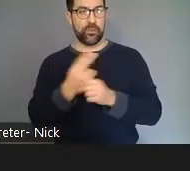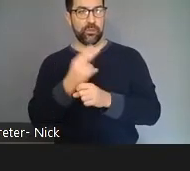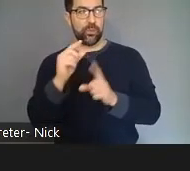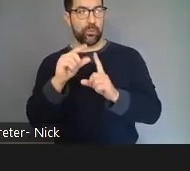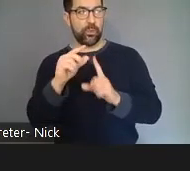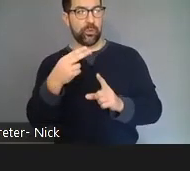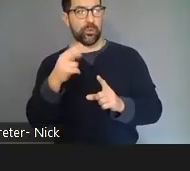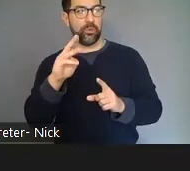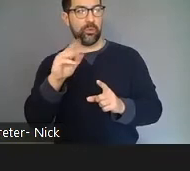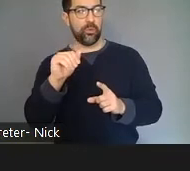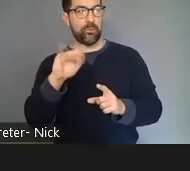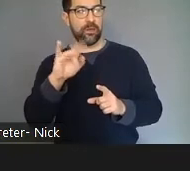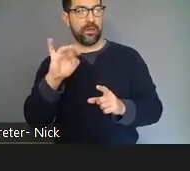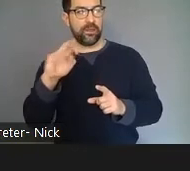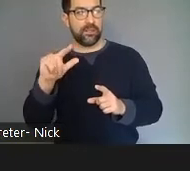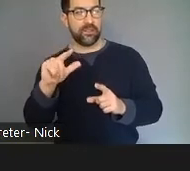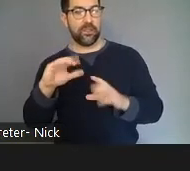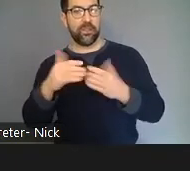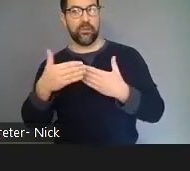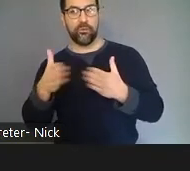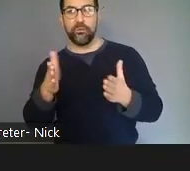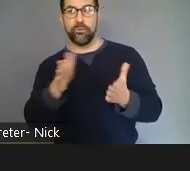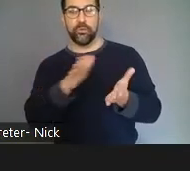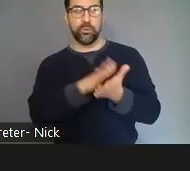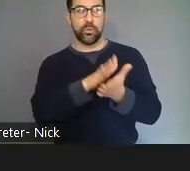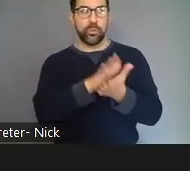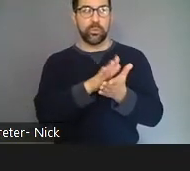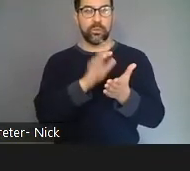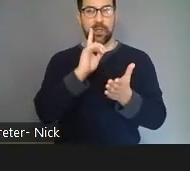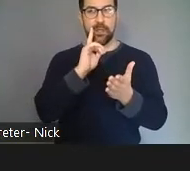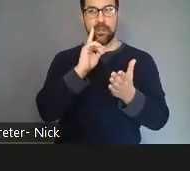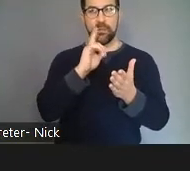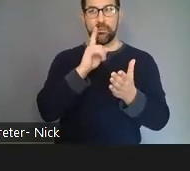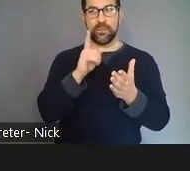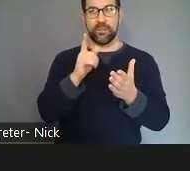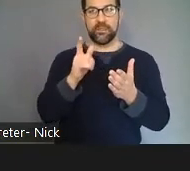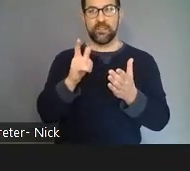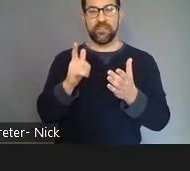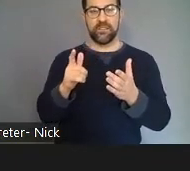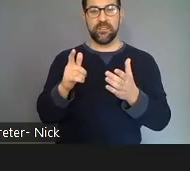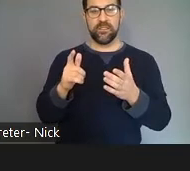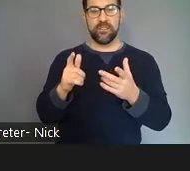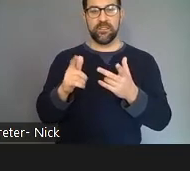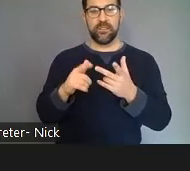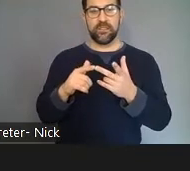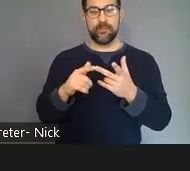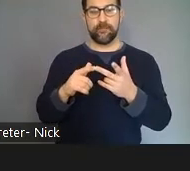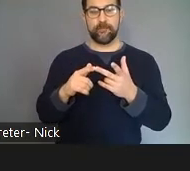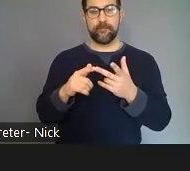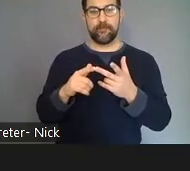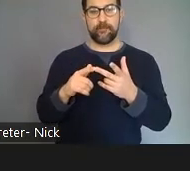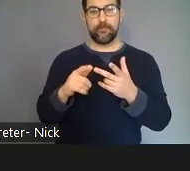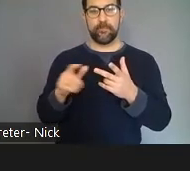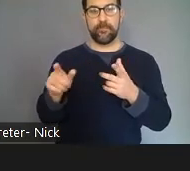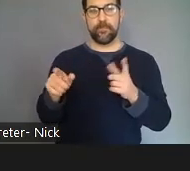humanizing our classrooms and our schools. And then I think it works on a bigger level too. As